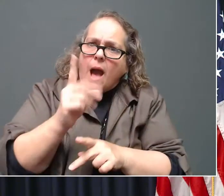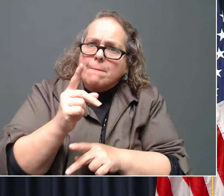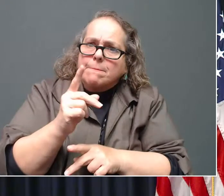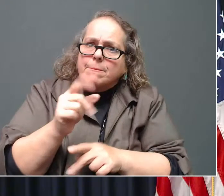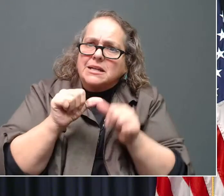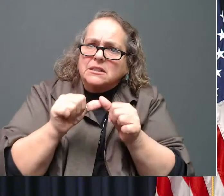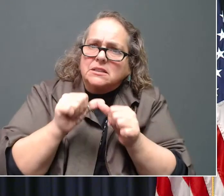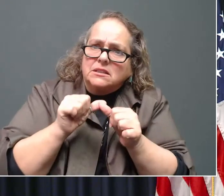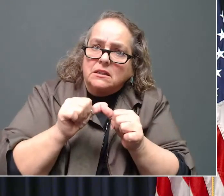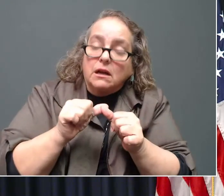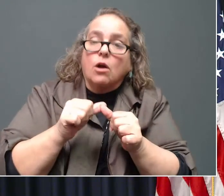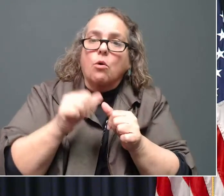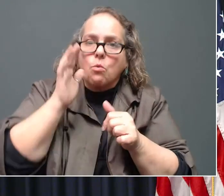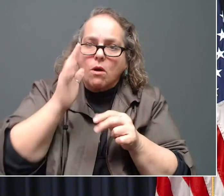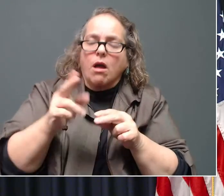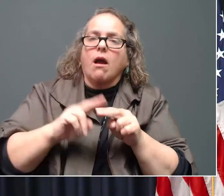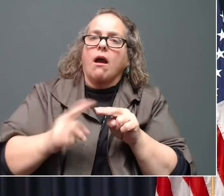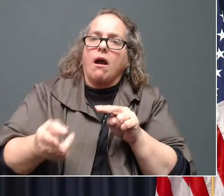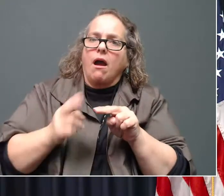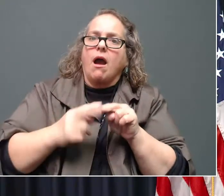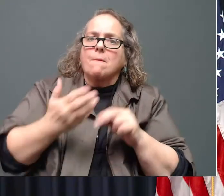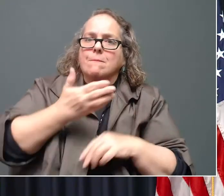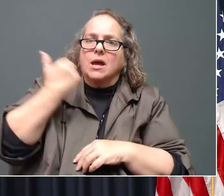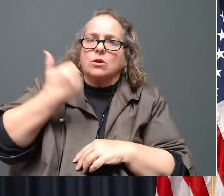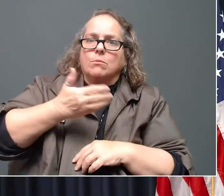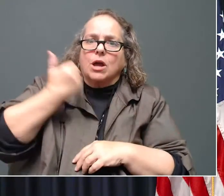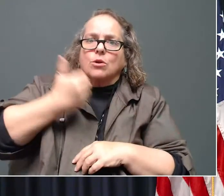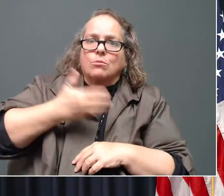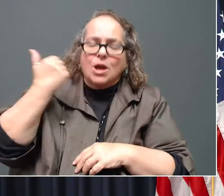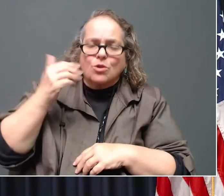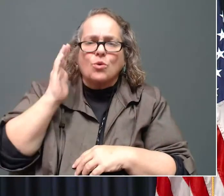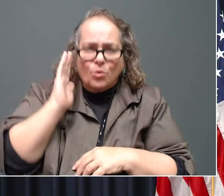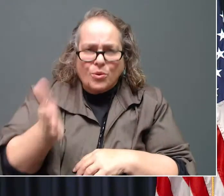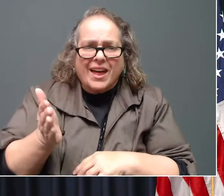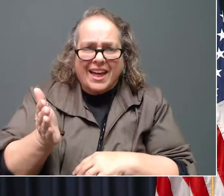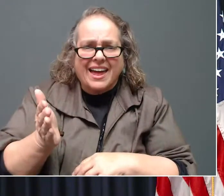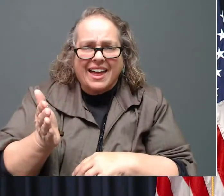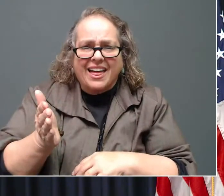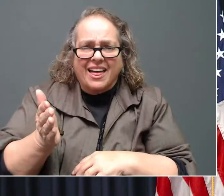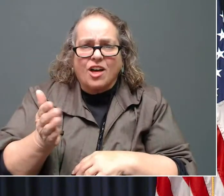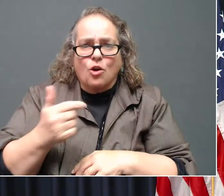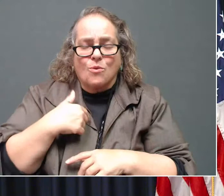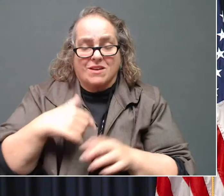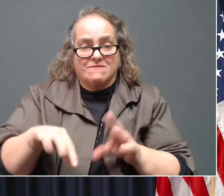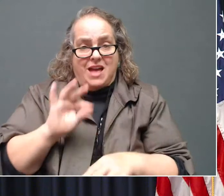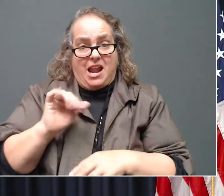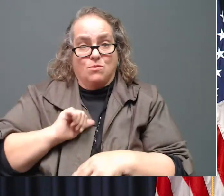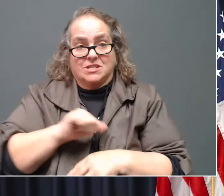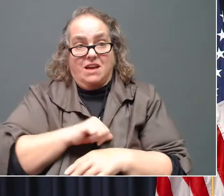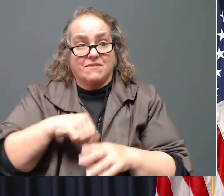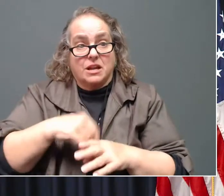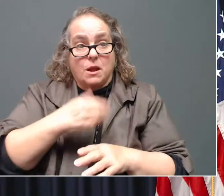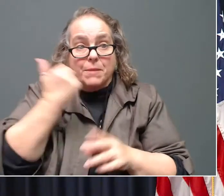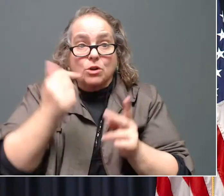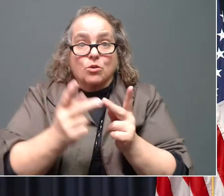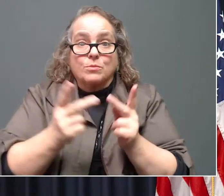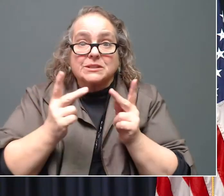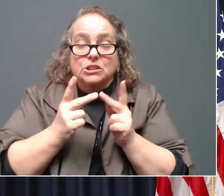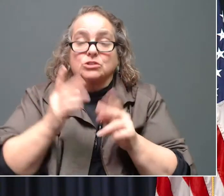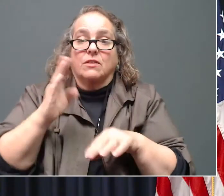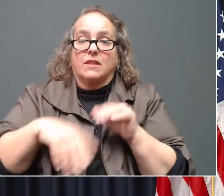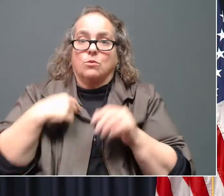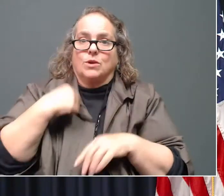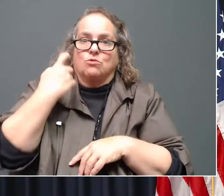where we again will find ourselves in a much better position than we have recently